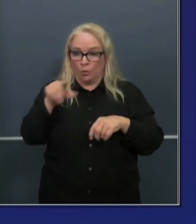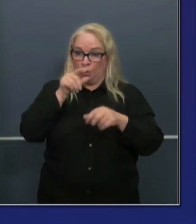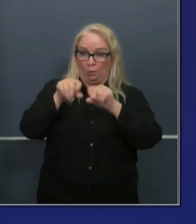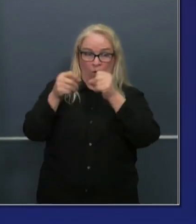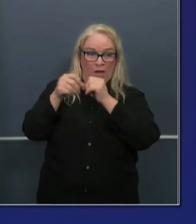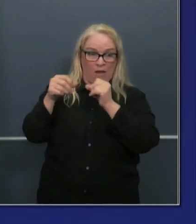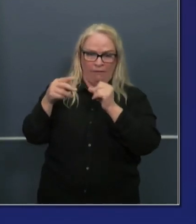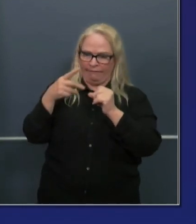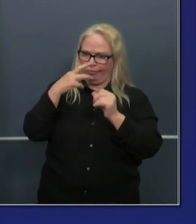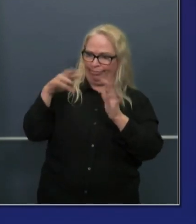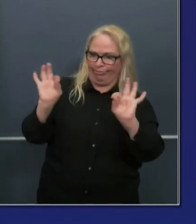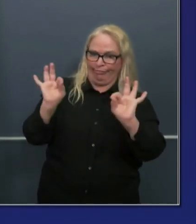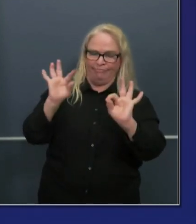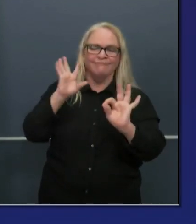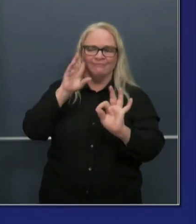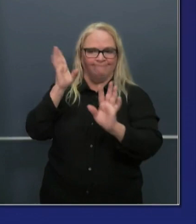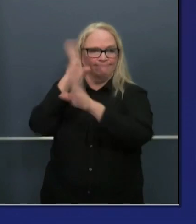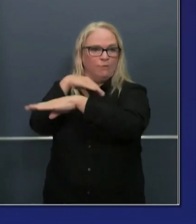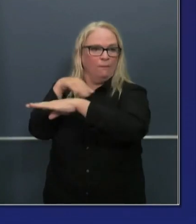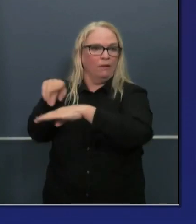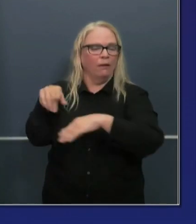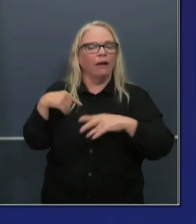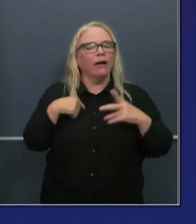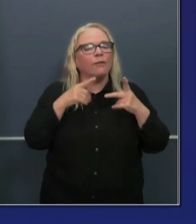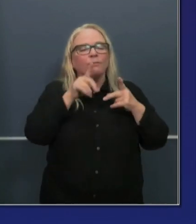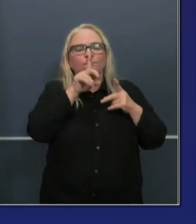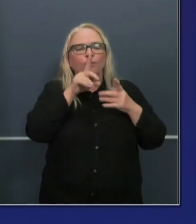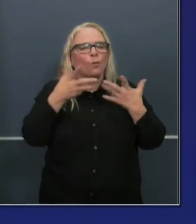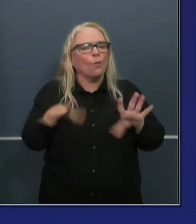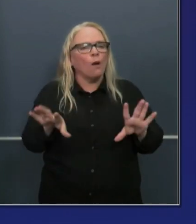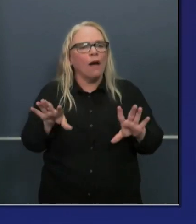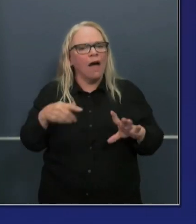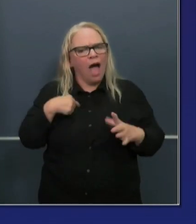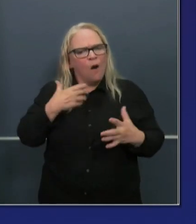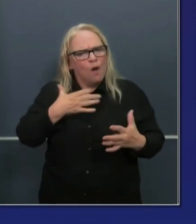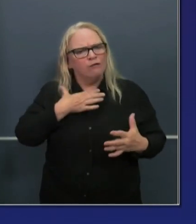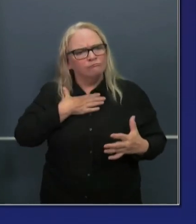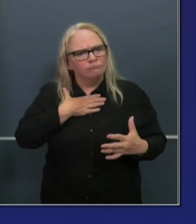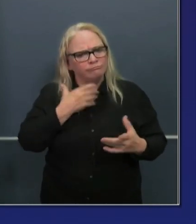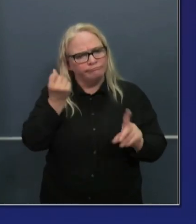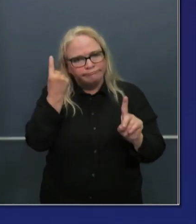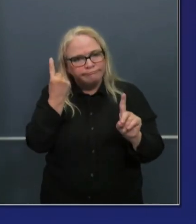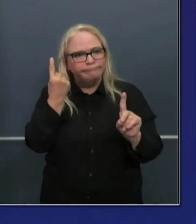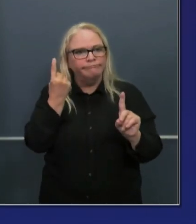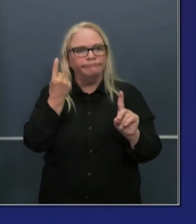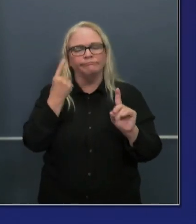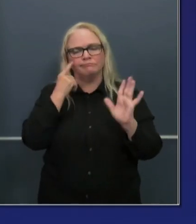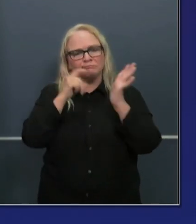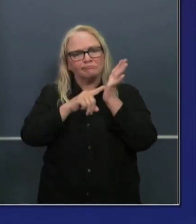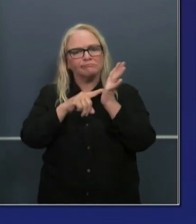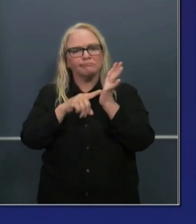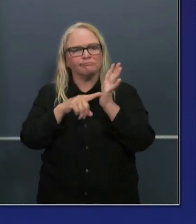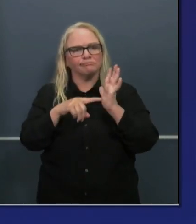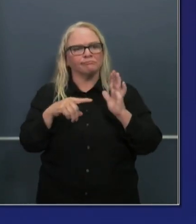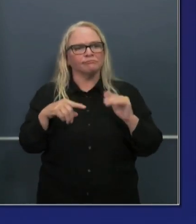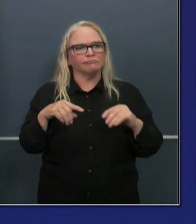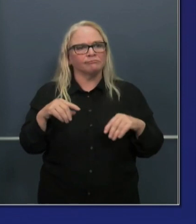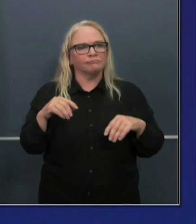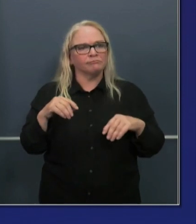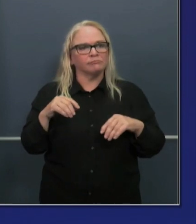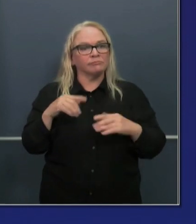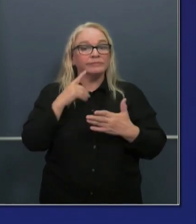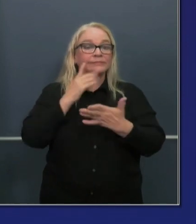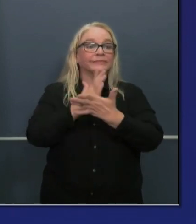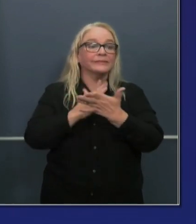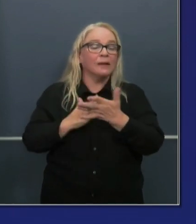a fist. We want to come out with an open heart, recognizing the magnitude of some of